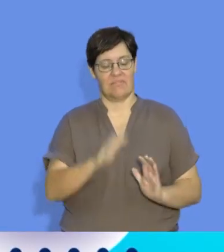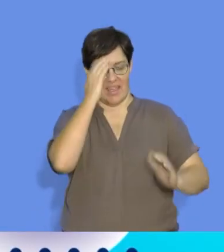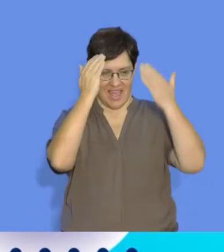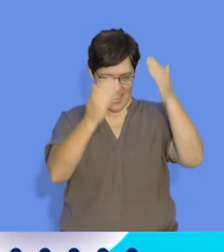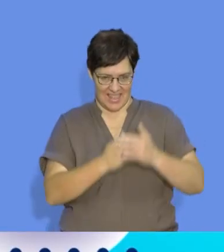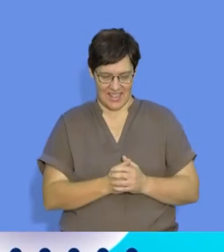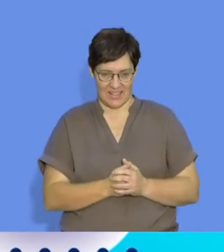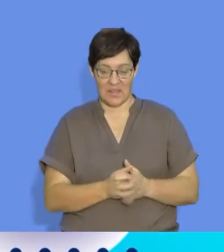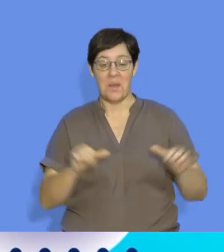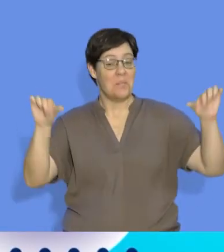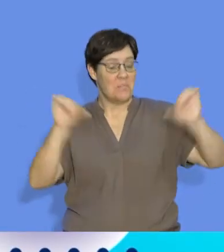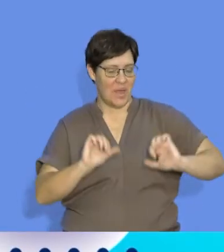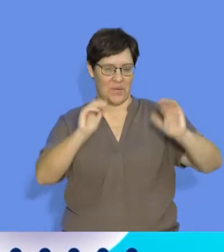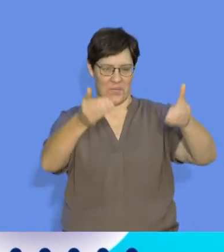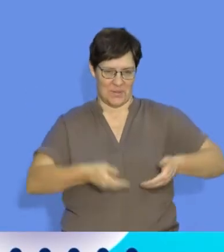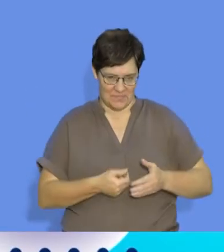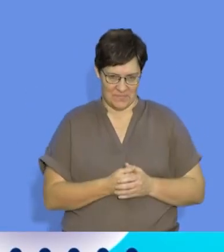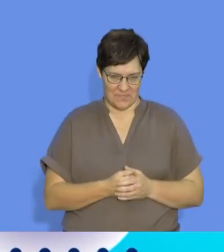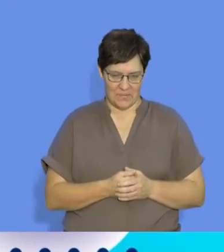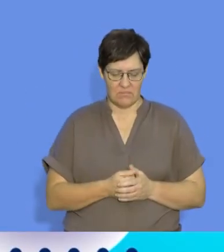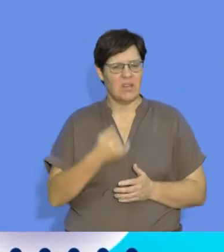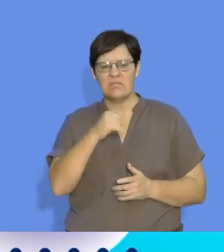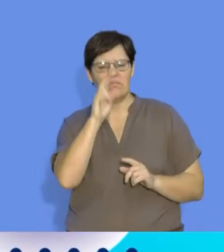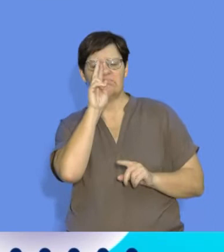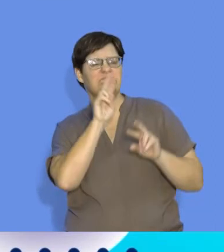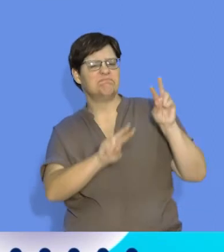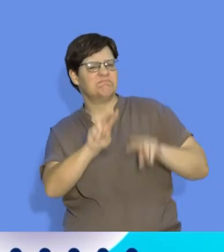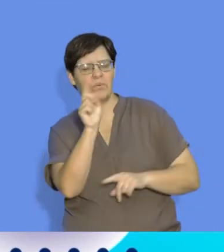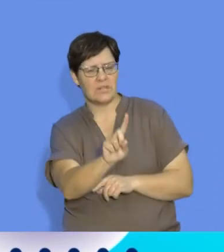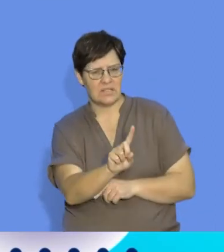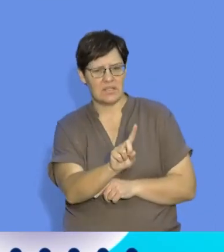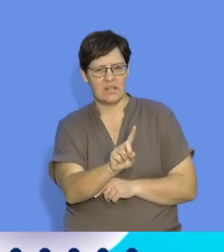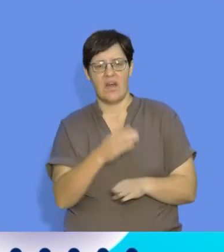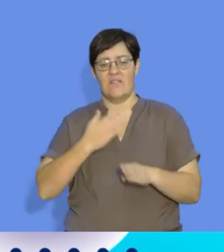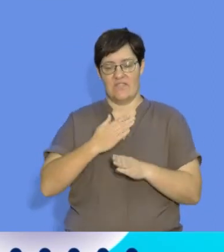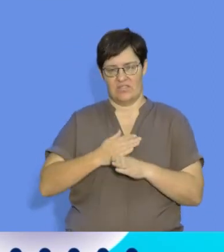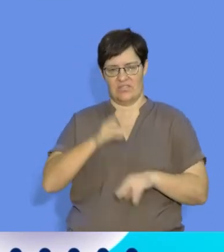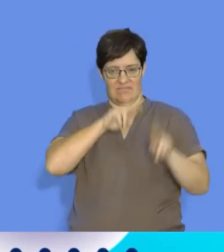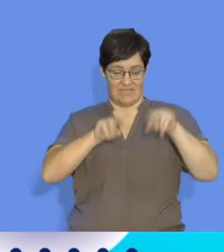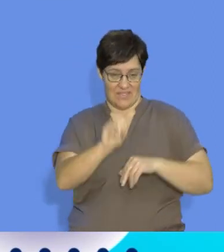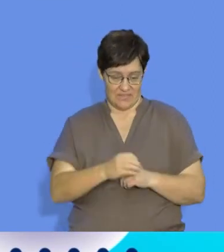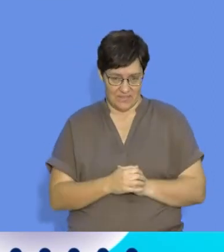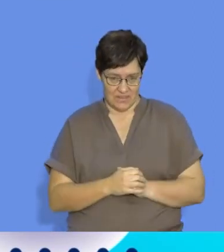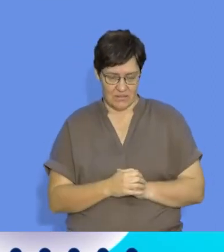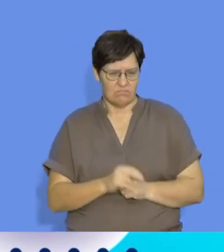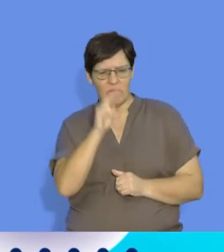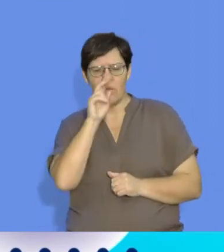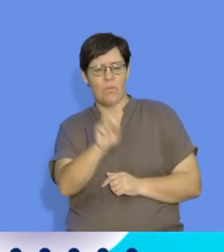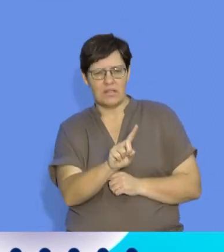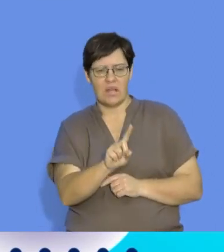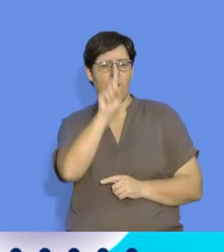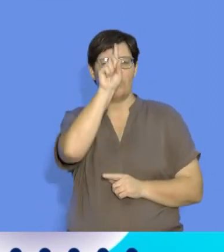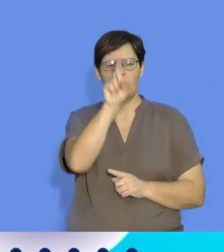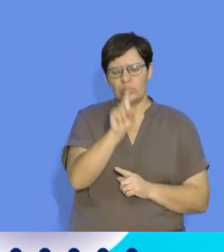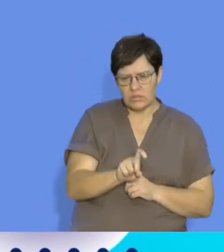Hi guys, welcome back to our lesson. So we're still looking at revising functions, right? Now we're gonna look at questions